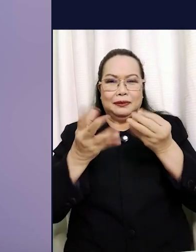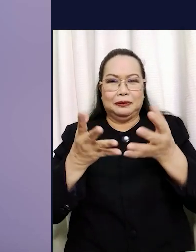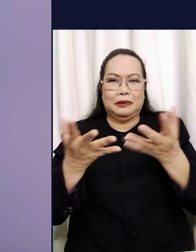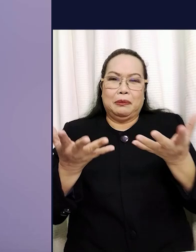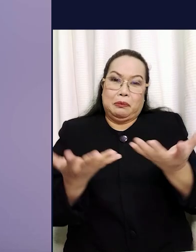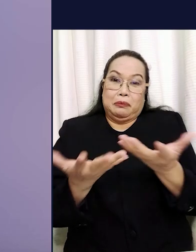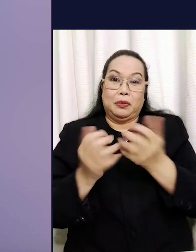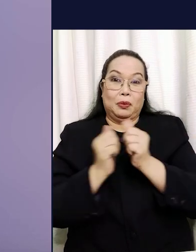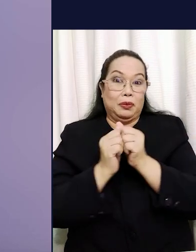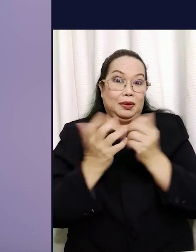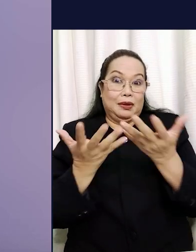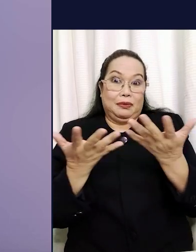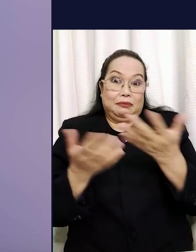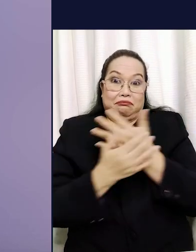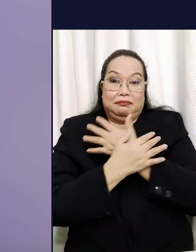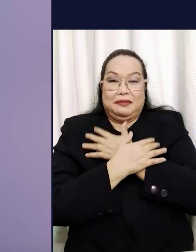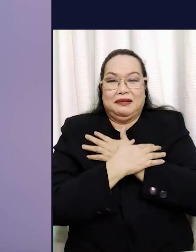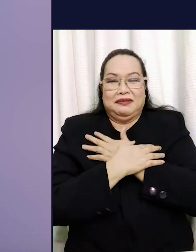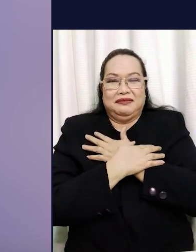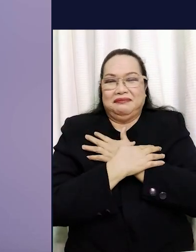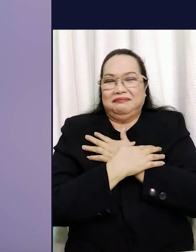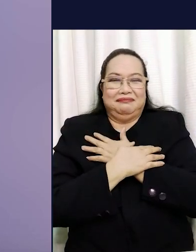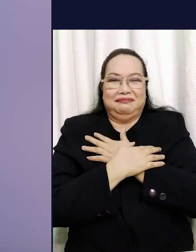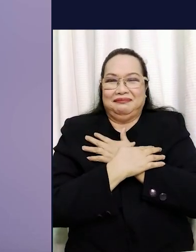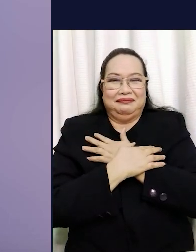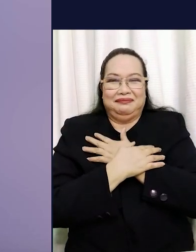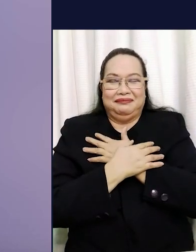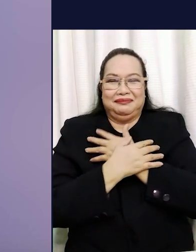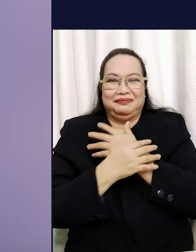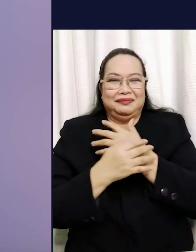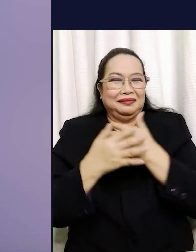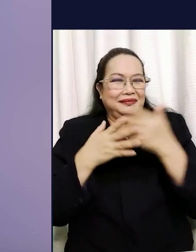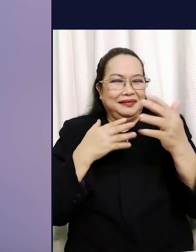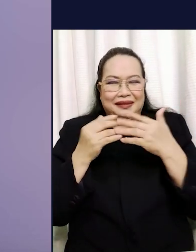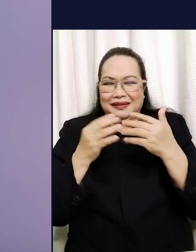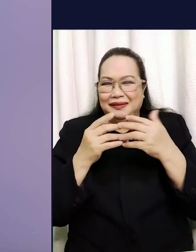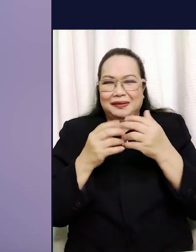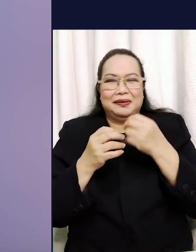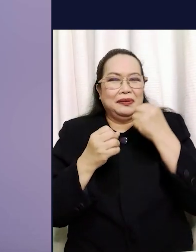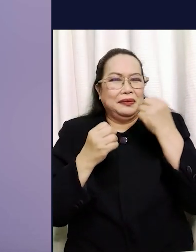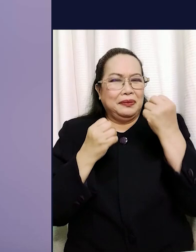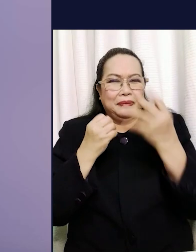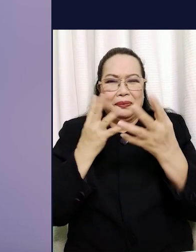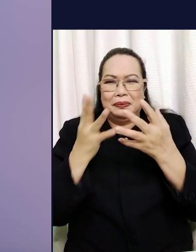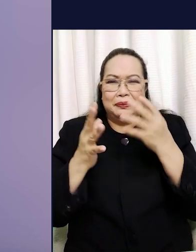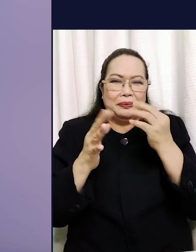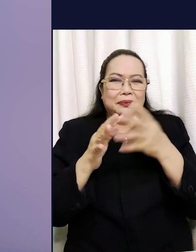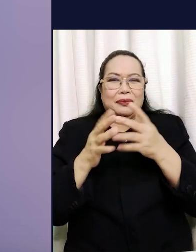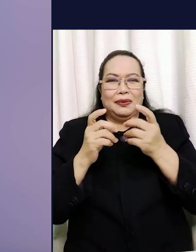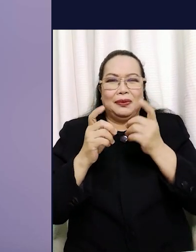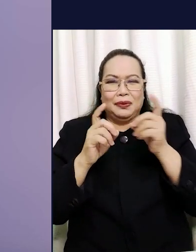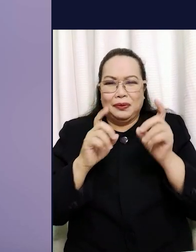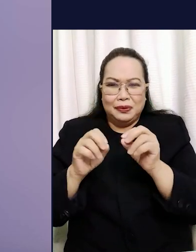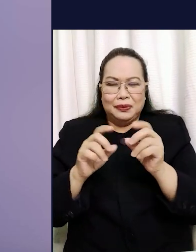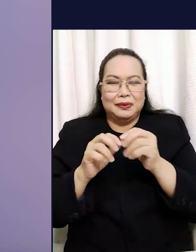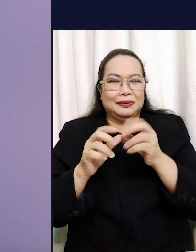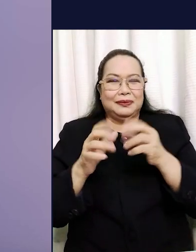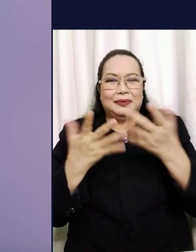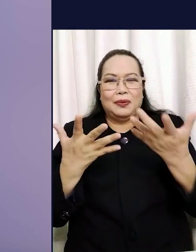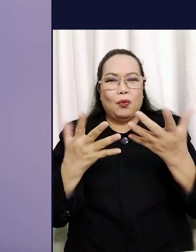we produce nothing. We are nothing. and we gain